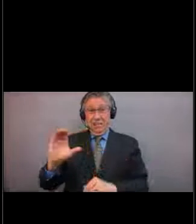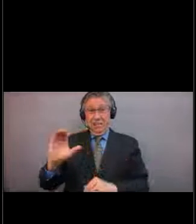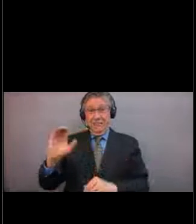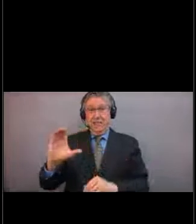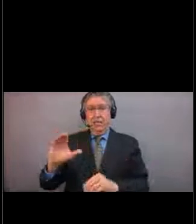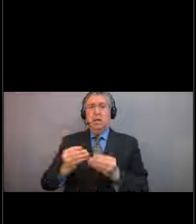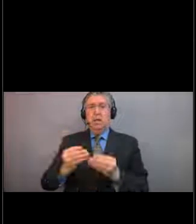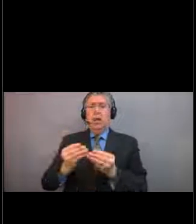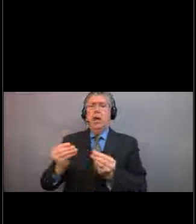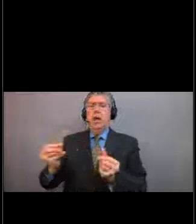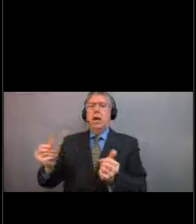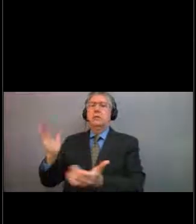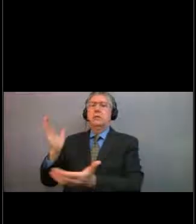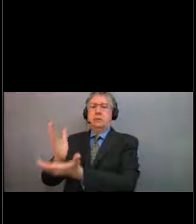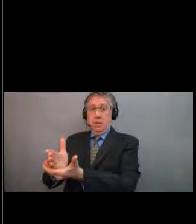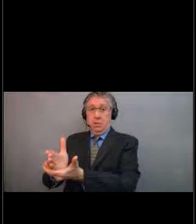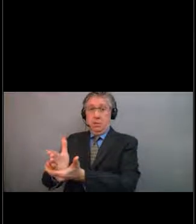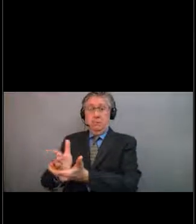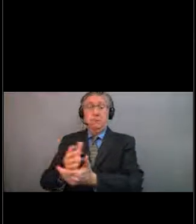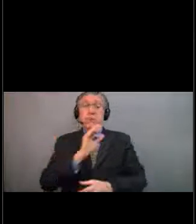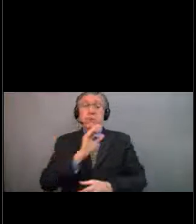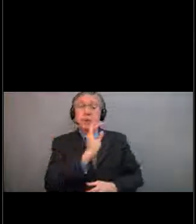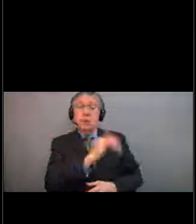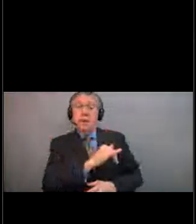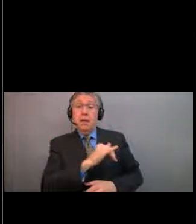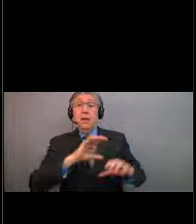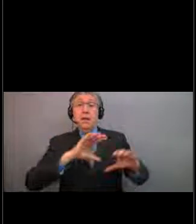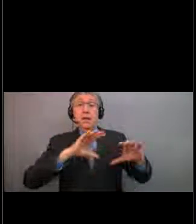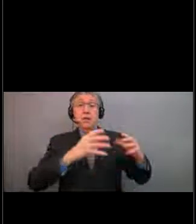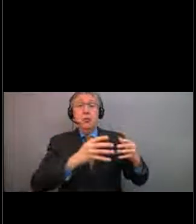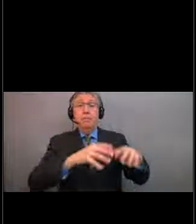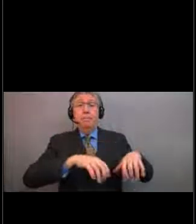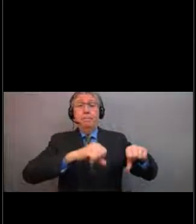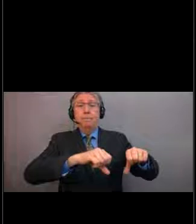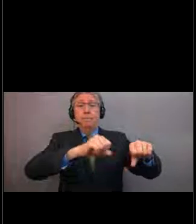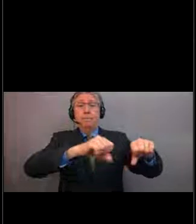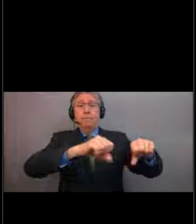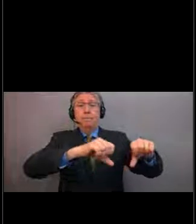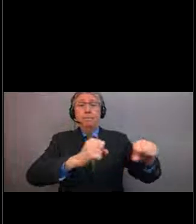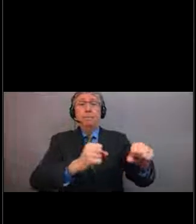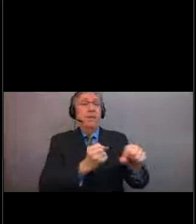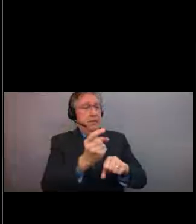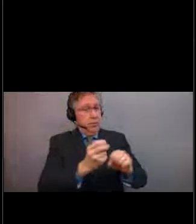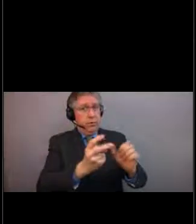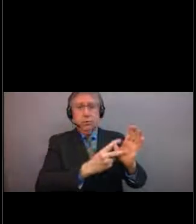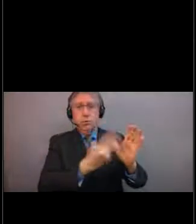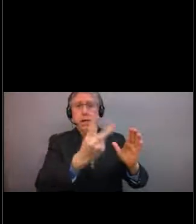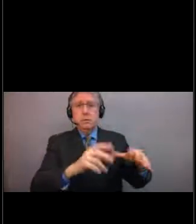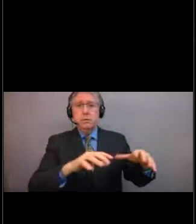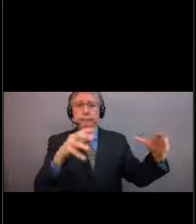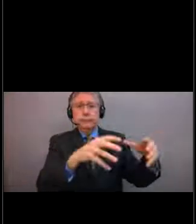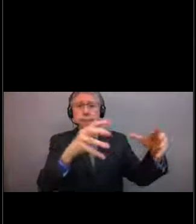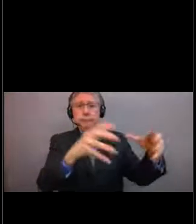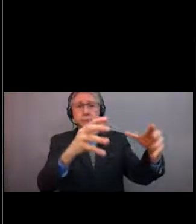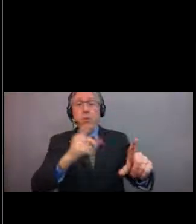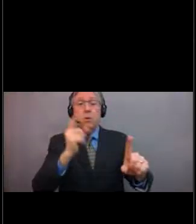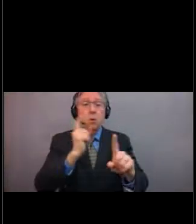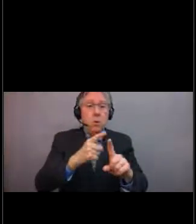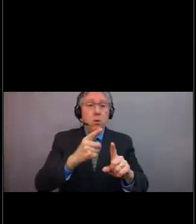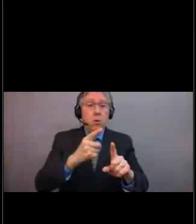body continues to meet even today, twice a year, to assess the effectiveness of existing controls to see if further action is required in order